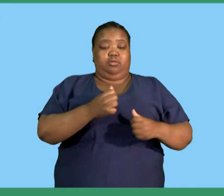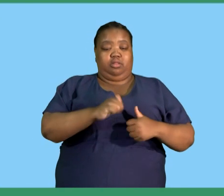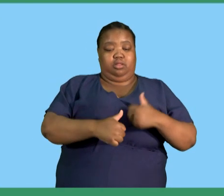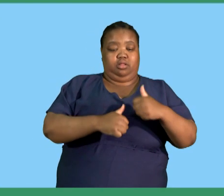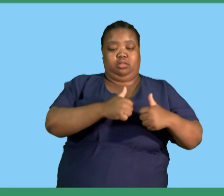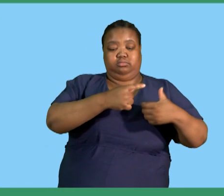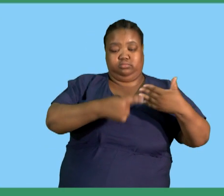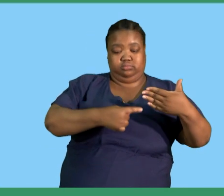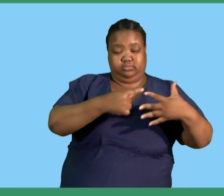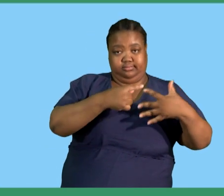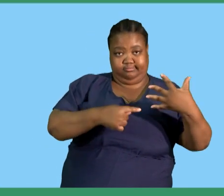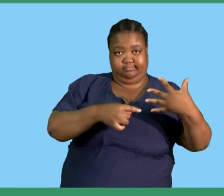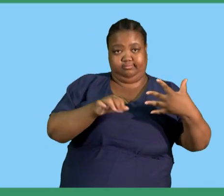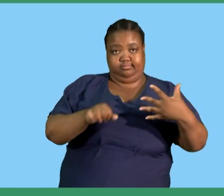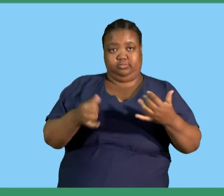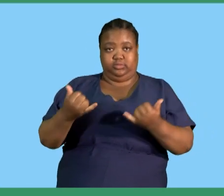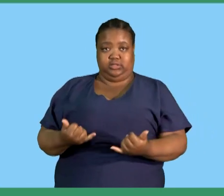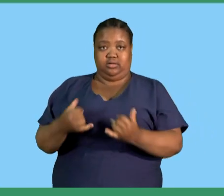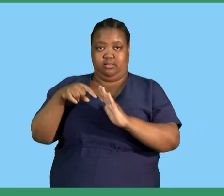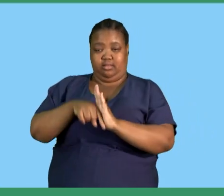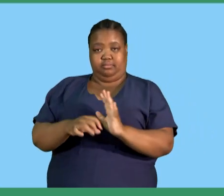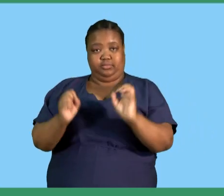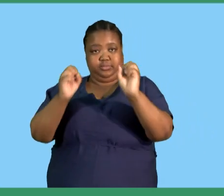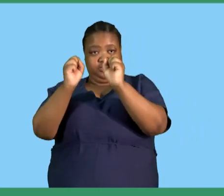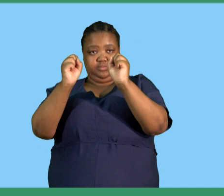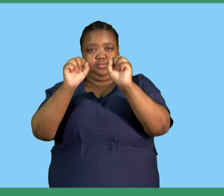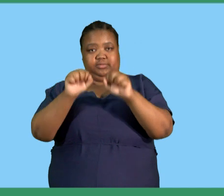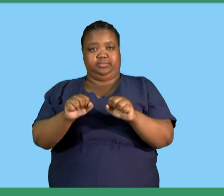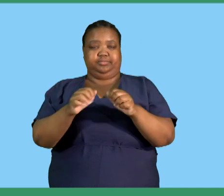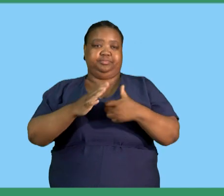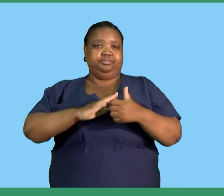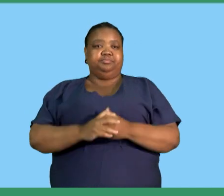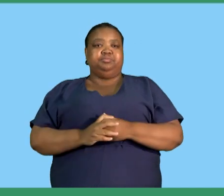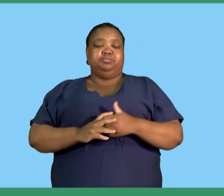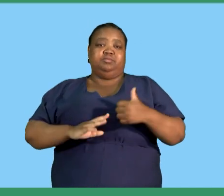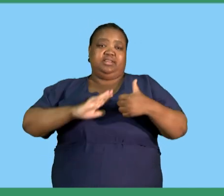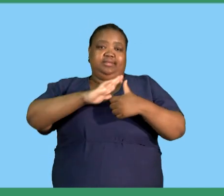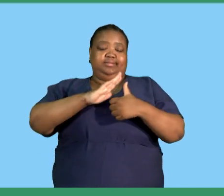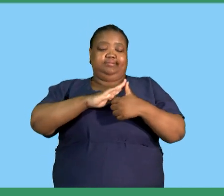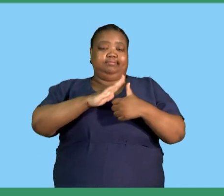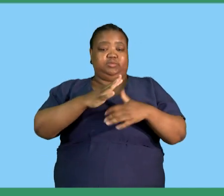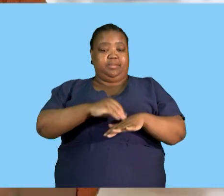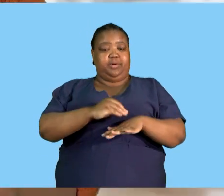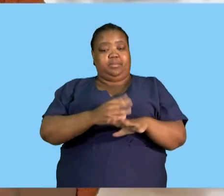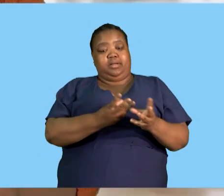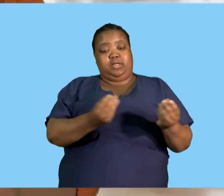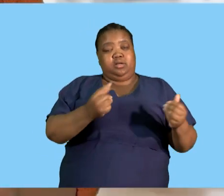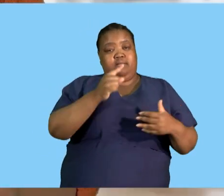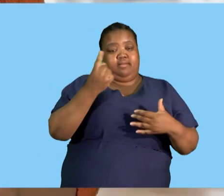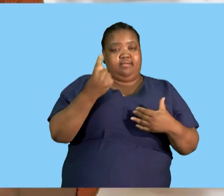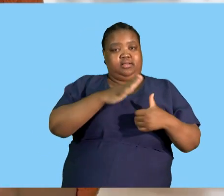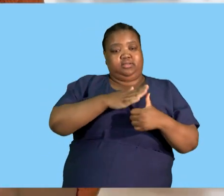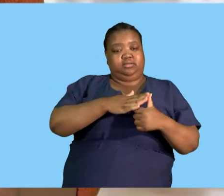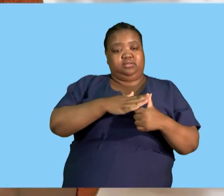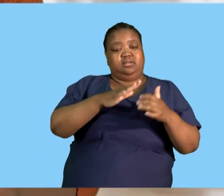solving steps. Now we're going to go in detail. We have to discuss them. Right, like I said, the first step in solving